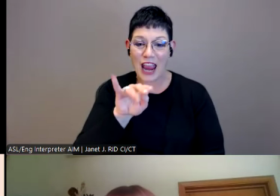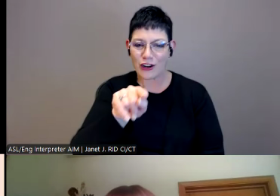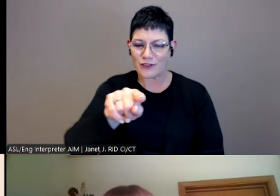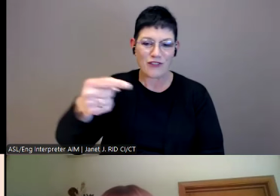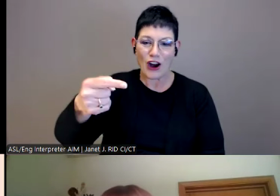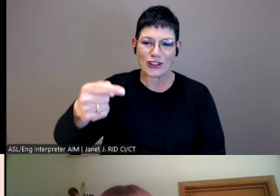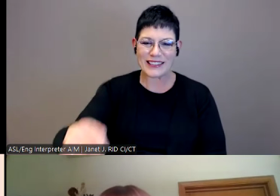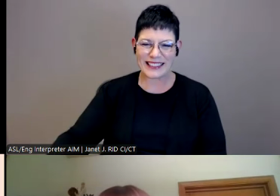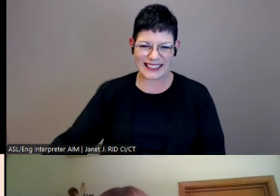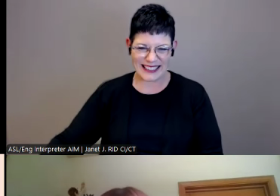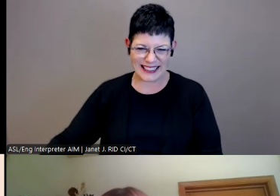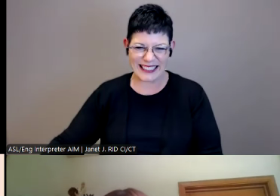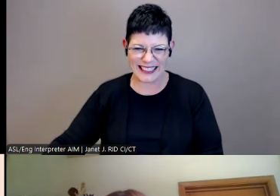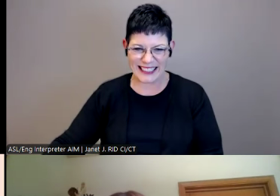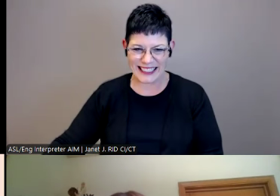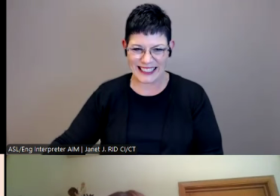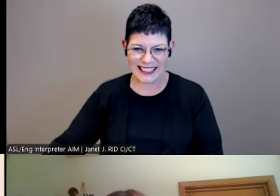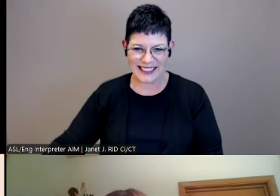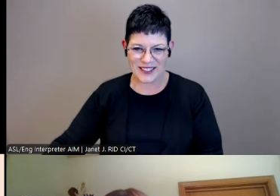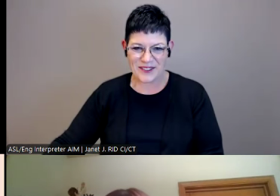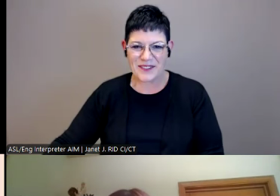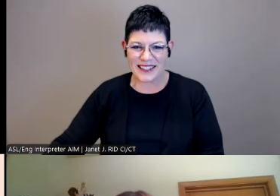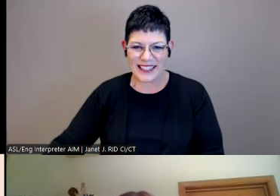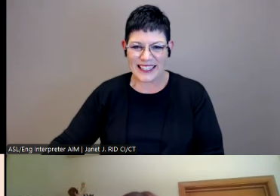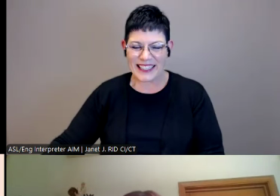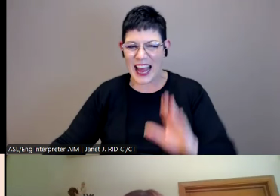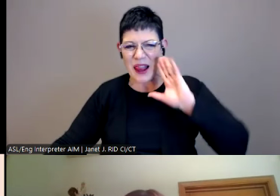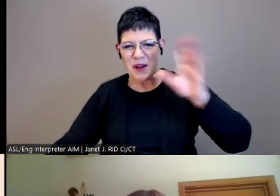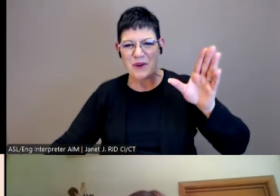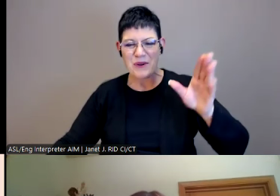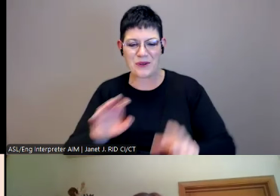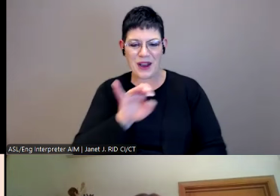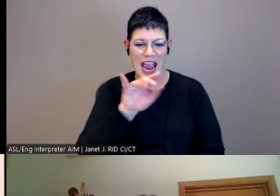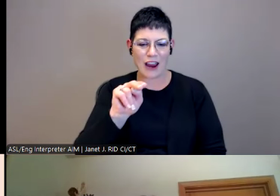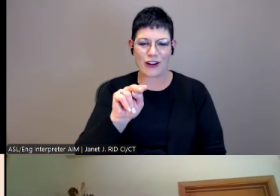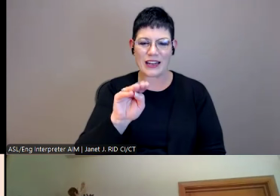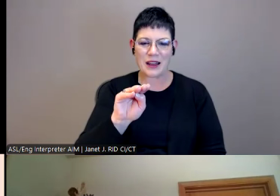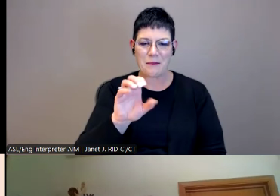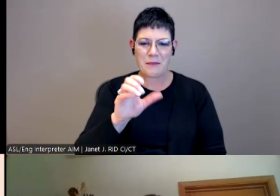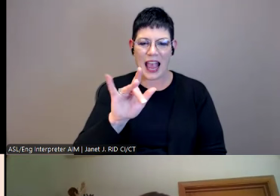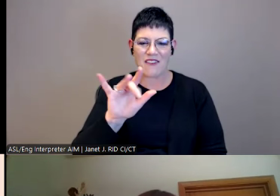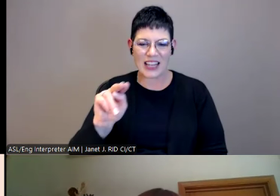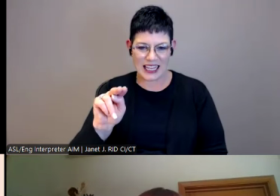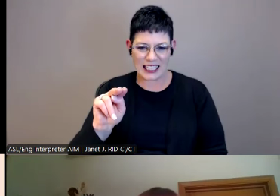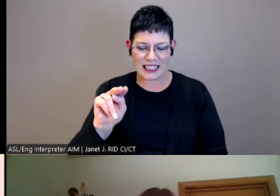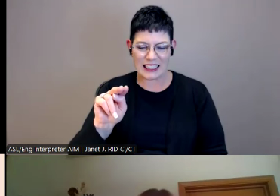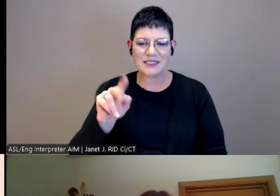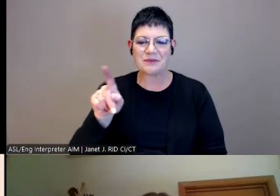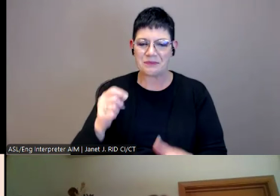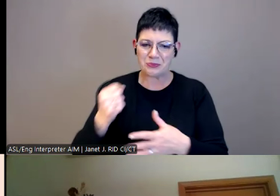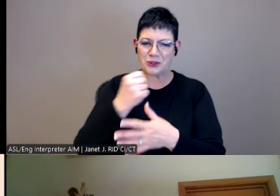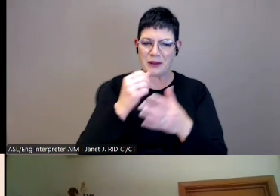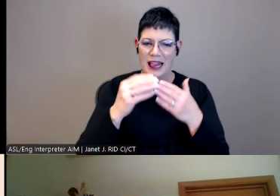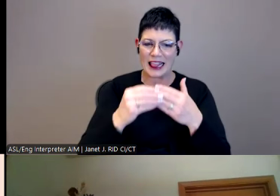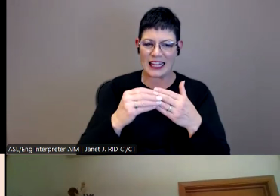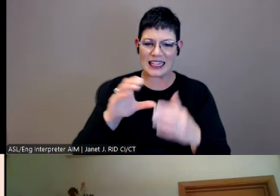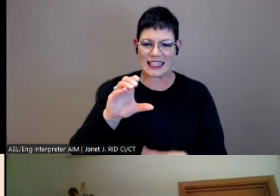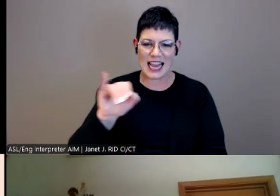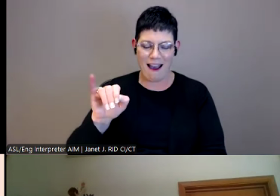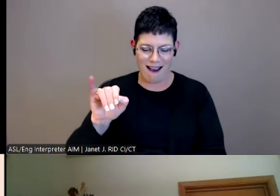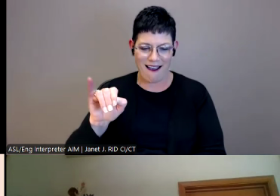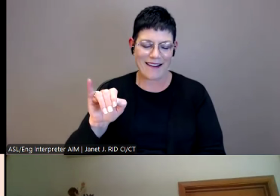of my screen, so I'll let you go first. Hi, everyone. I am Erin McGaffigan, Principal Lead here at Collective Insight. Really happy